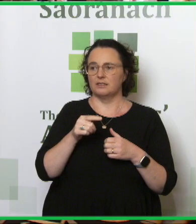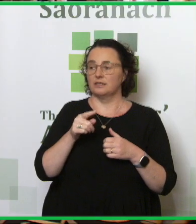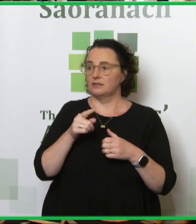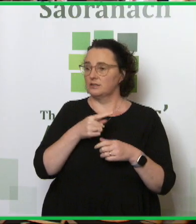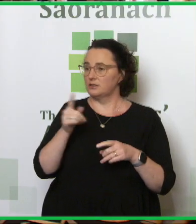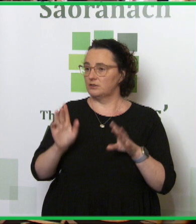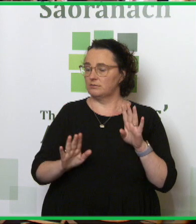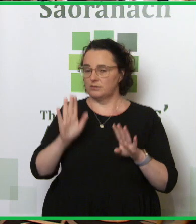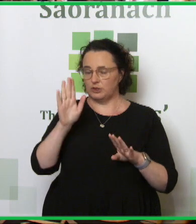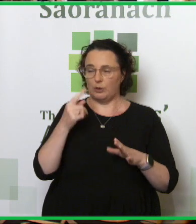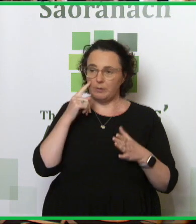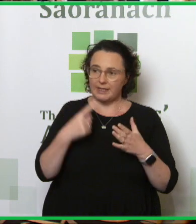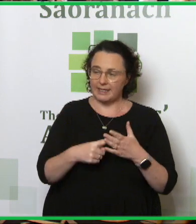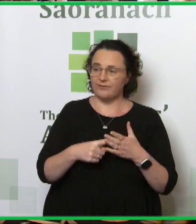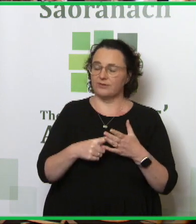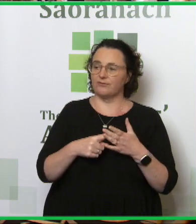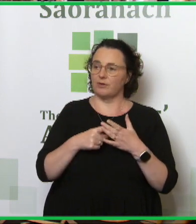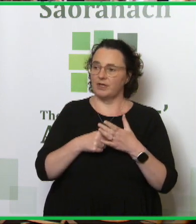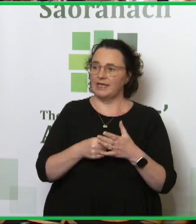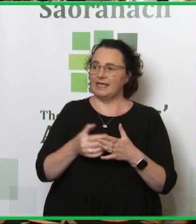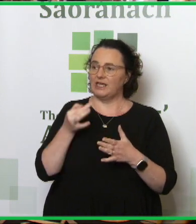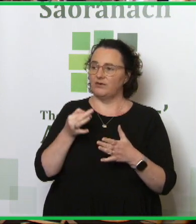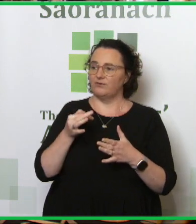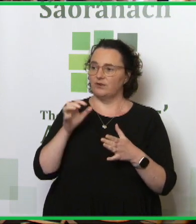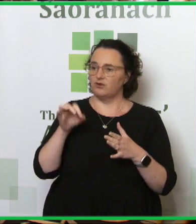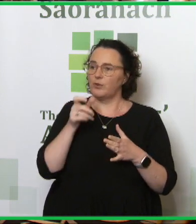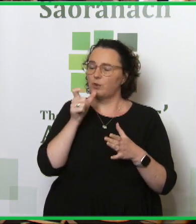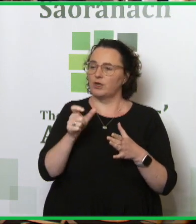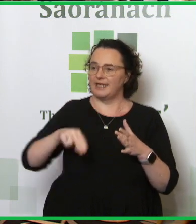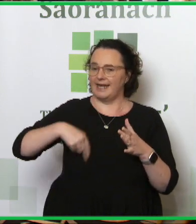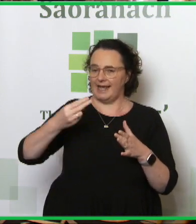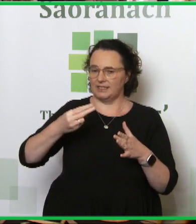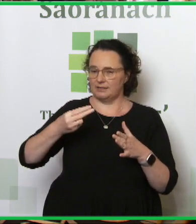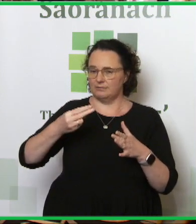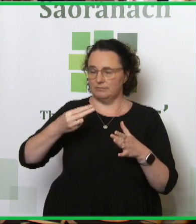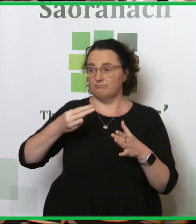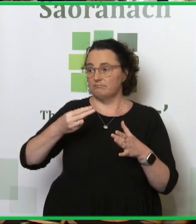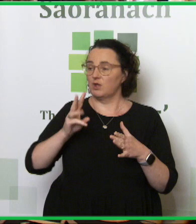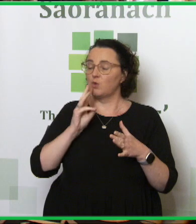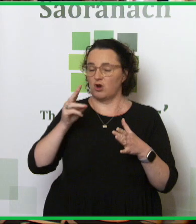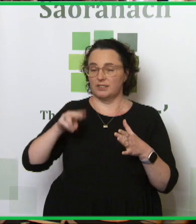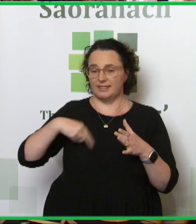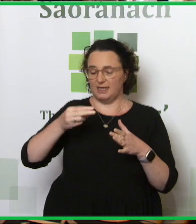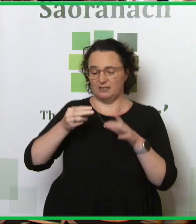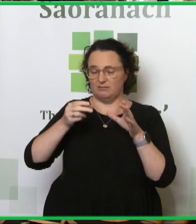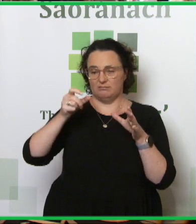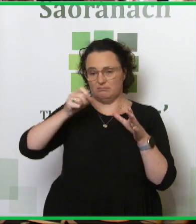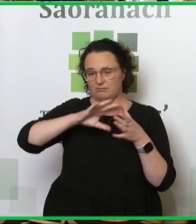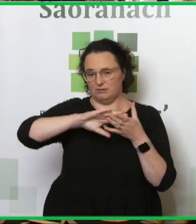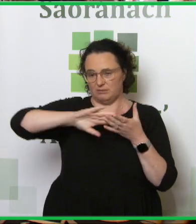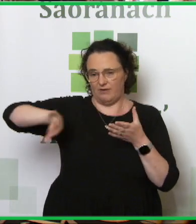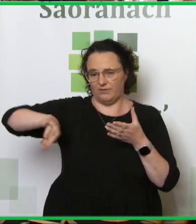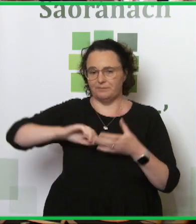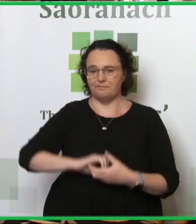believe the recommendations will be stronger if we just drop the word next? Okay, we'll do that. Okay.